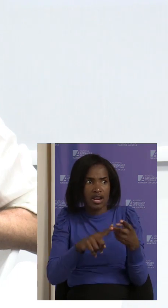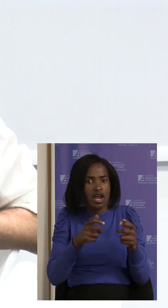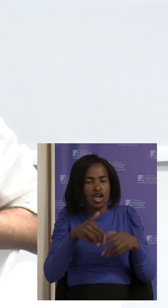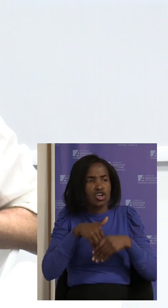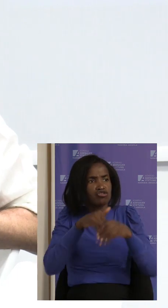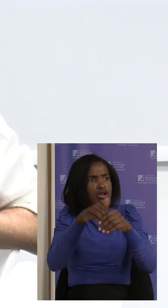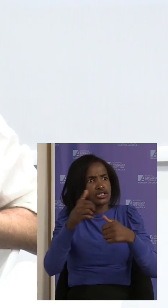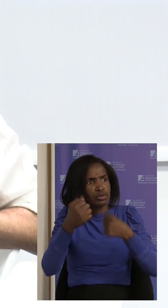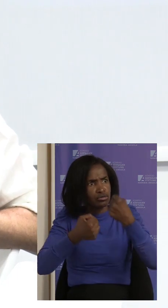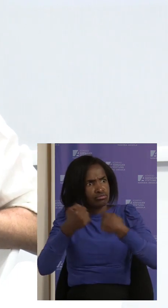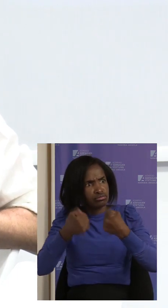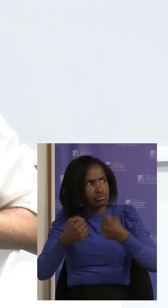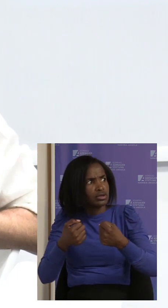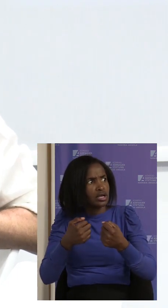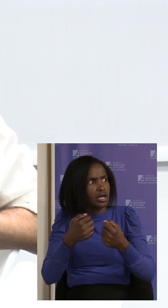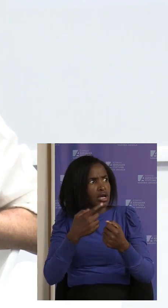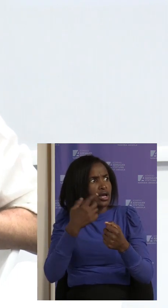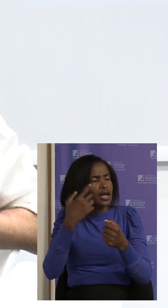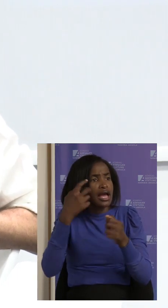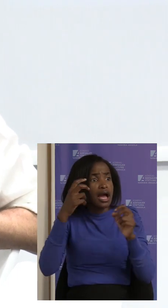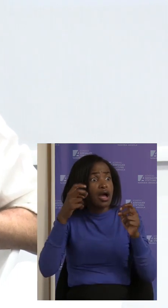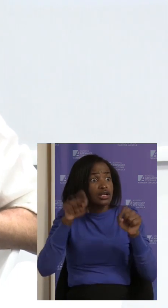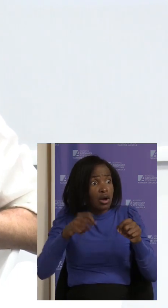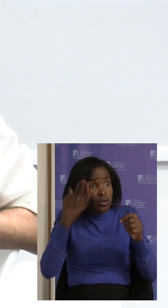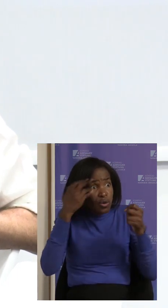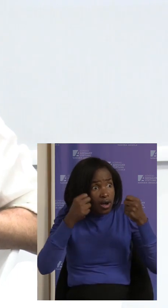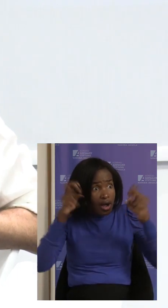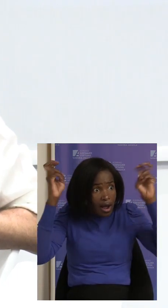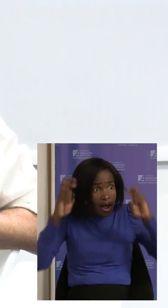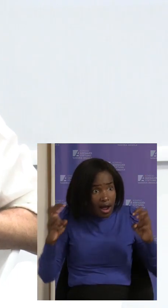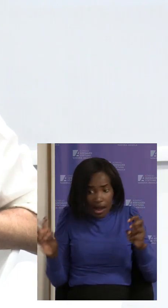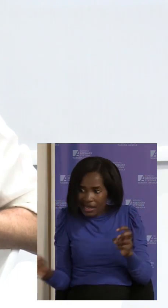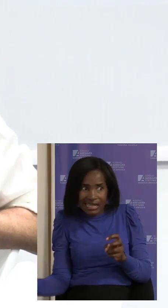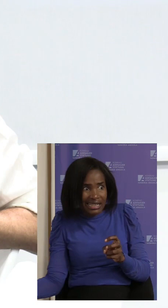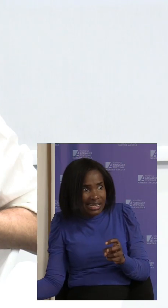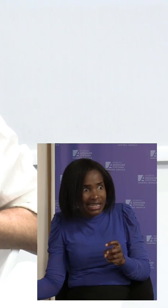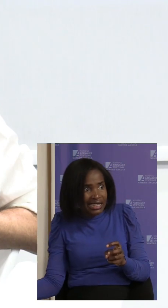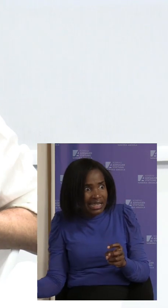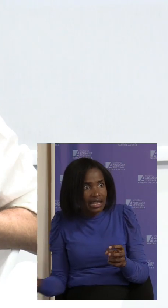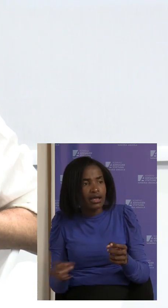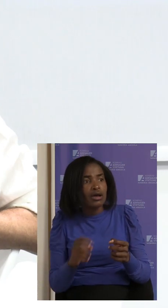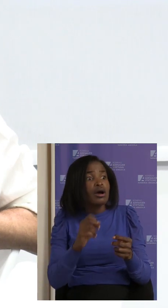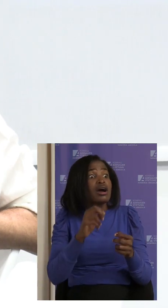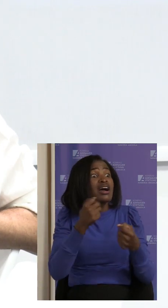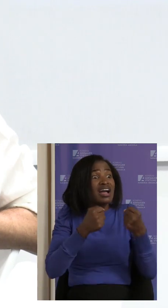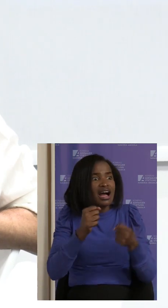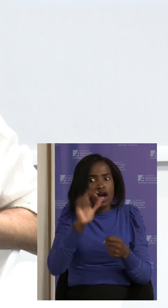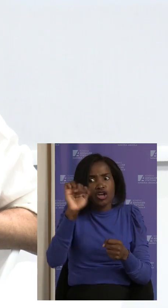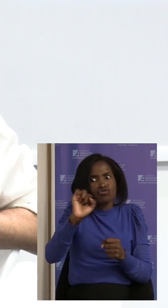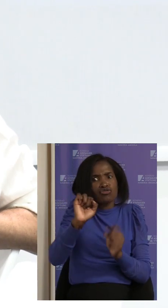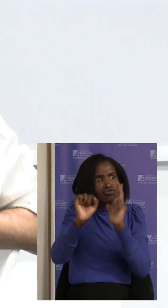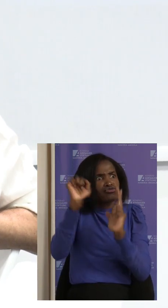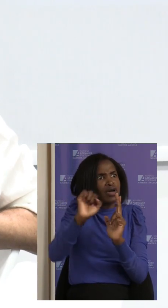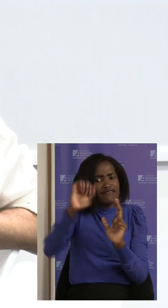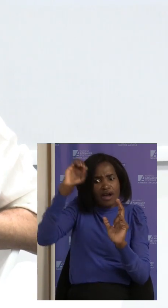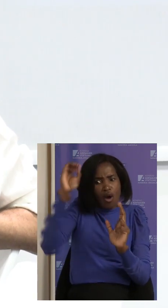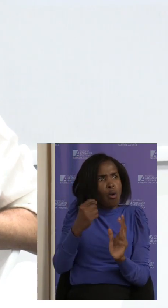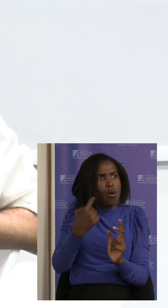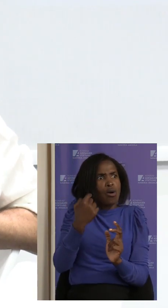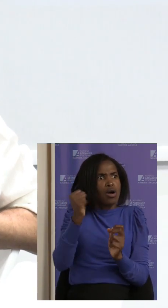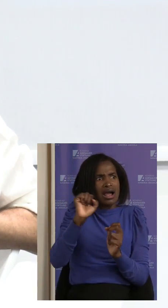transport. Very soon, I mean, already we have electric cars. We have driverless cars. I mean, think of a context where you don't need a